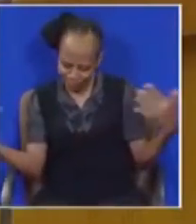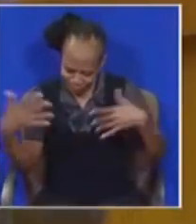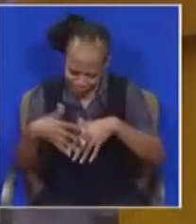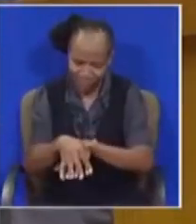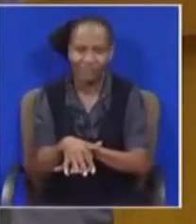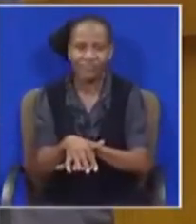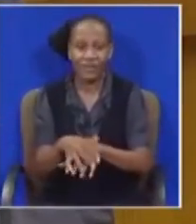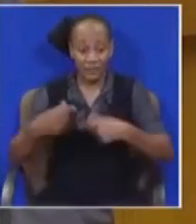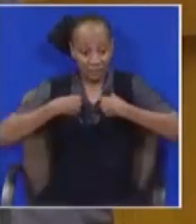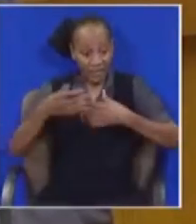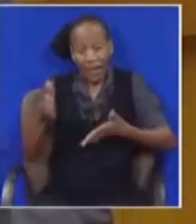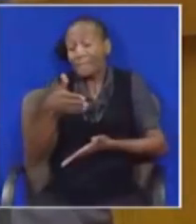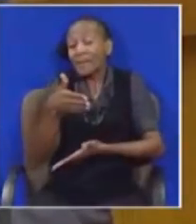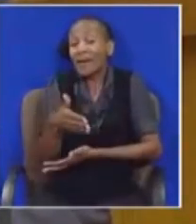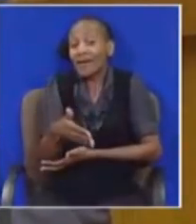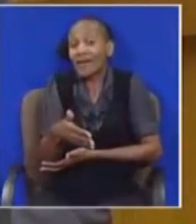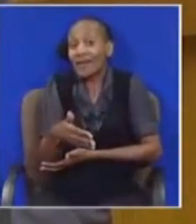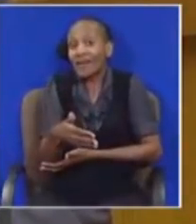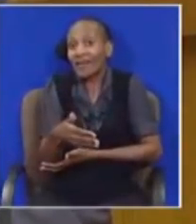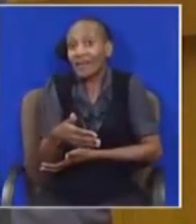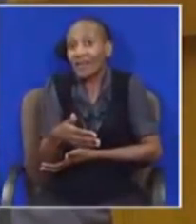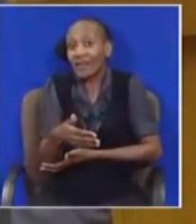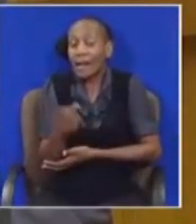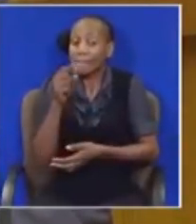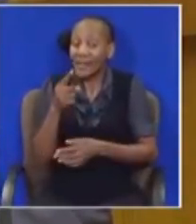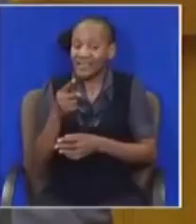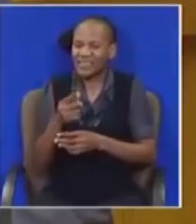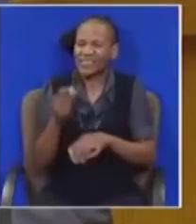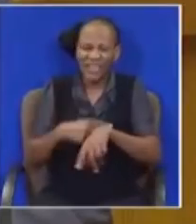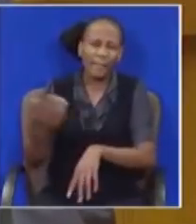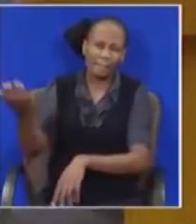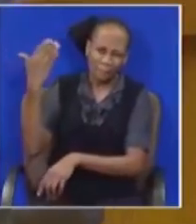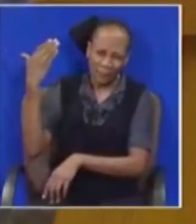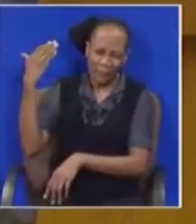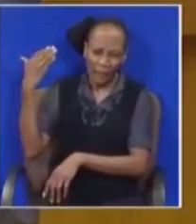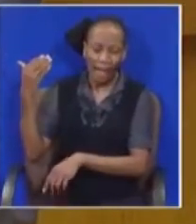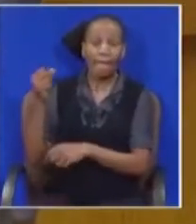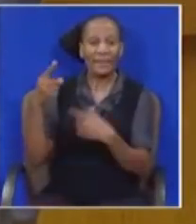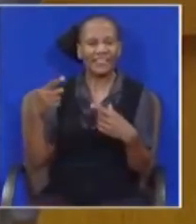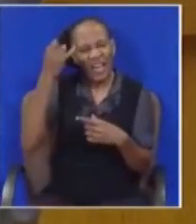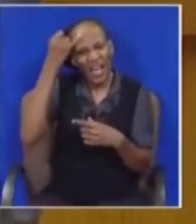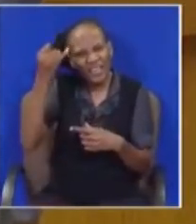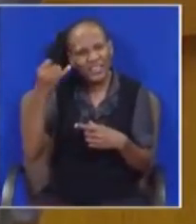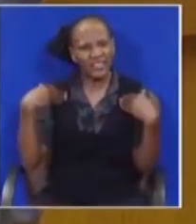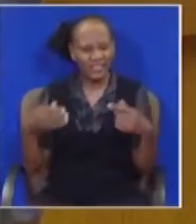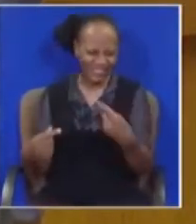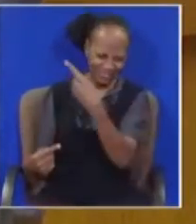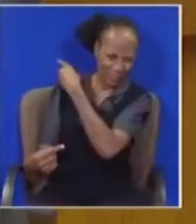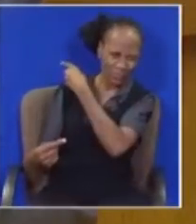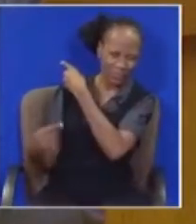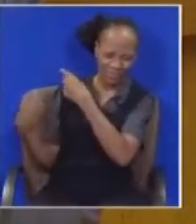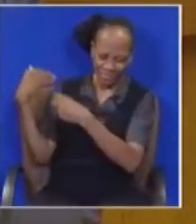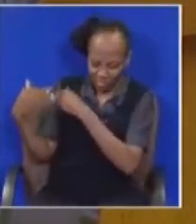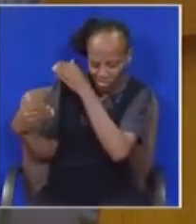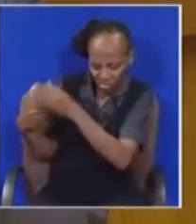were not there, but that is the legacy that they handed over to us, that